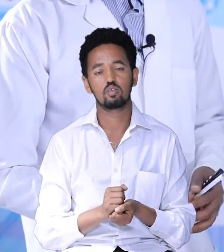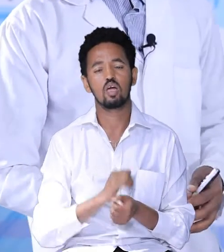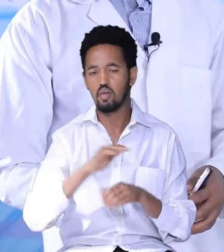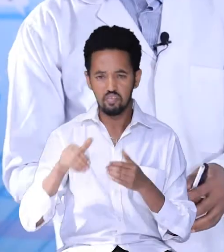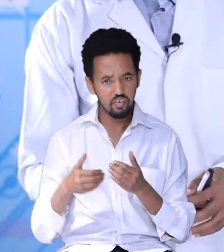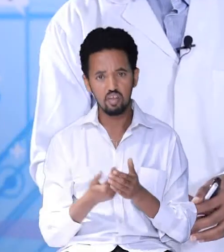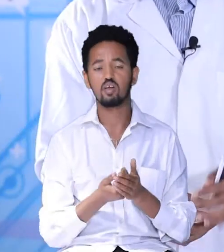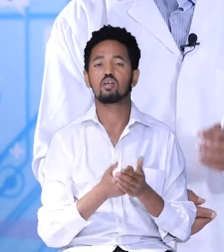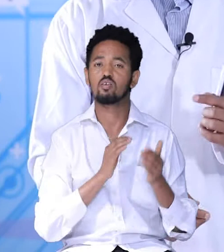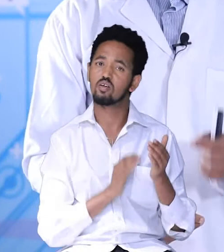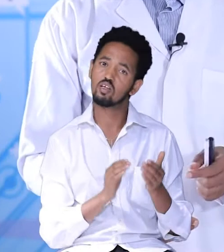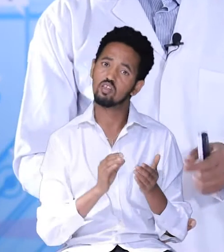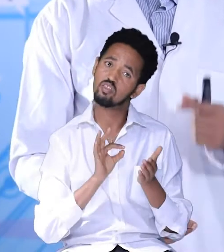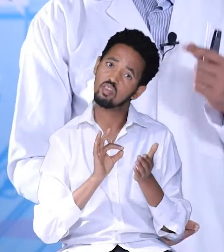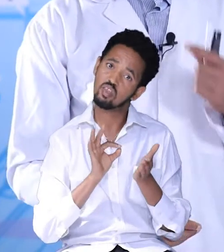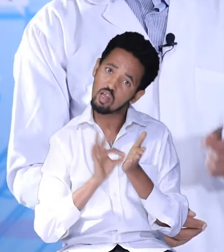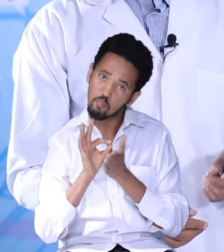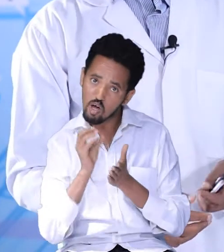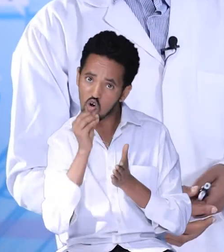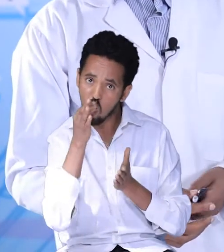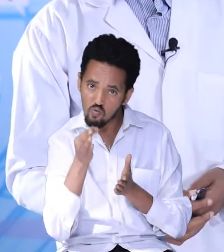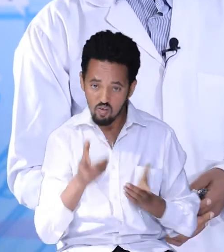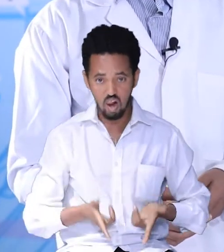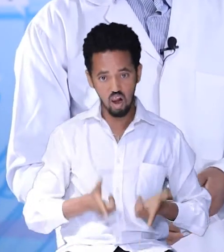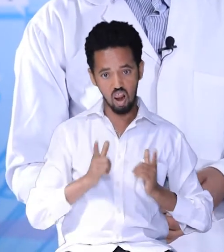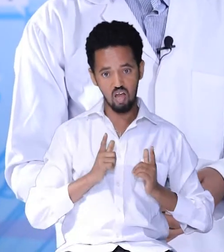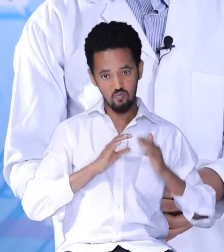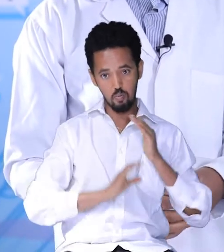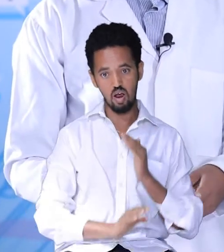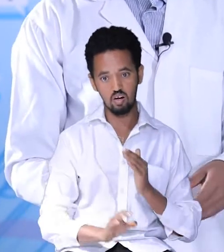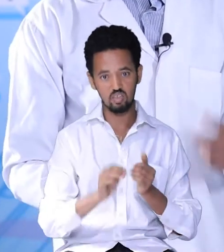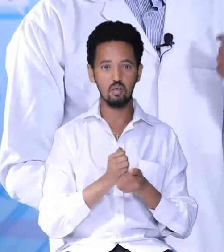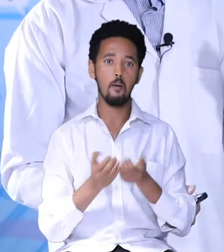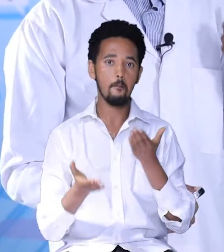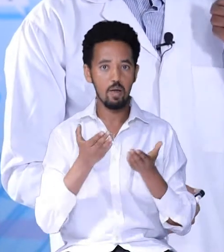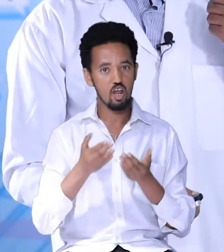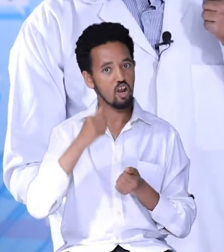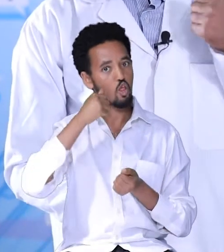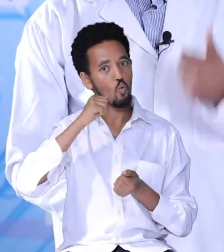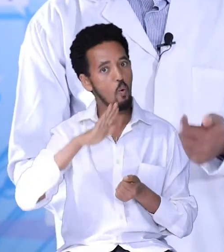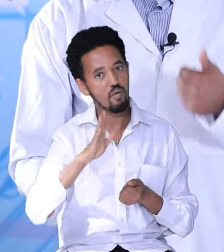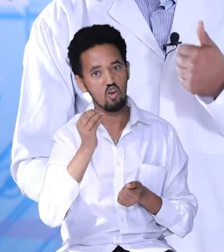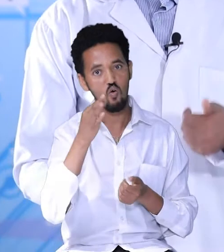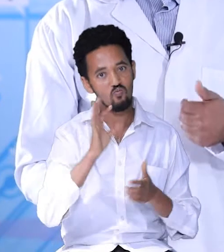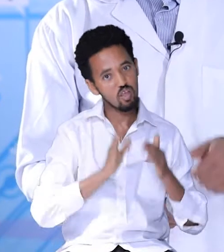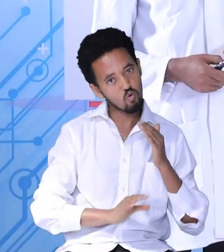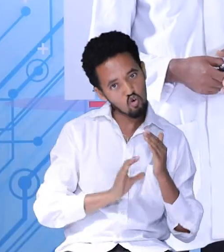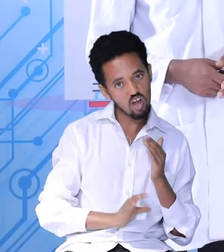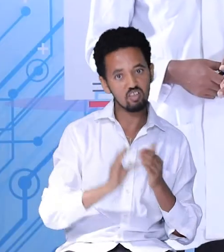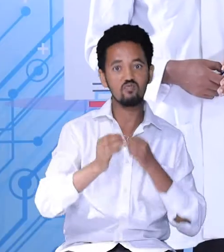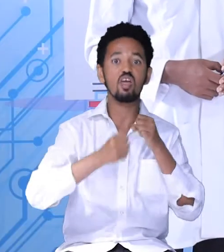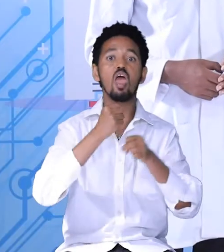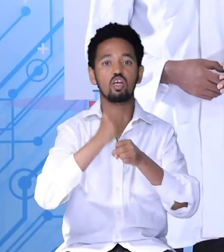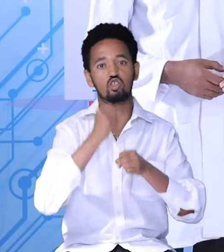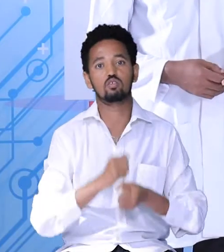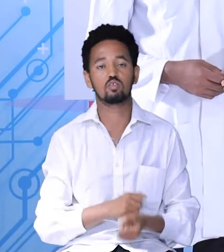General fertility rate refers to the number of live births per woman of the productive age.